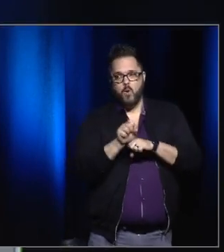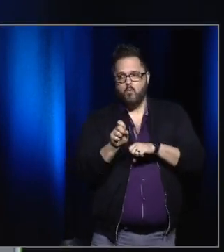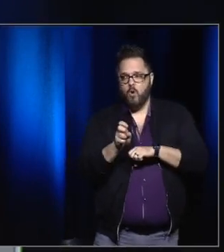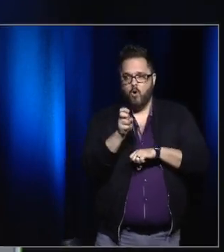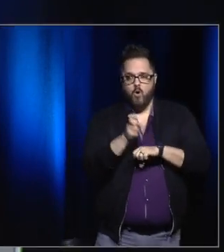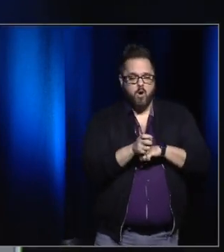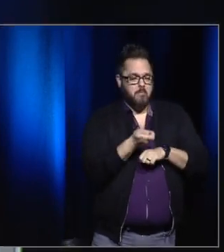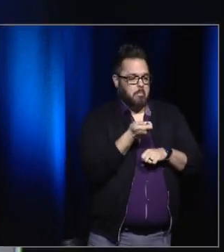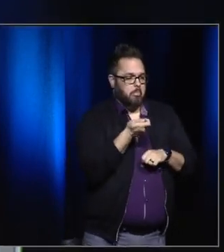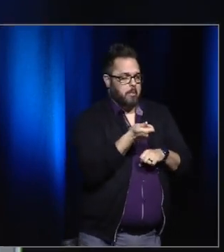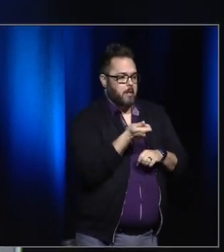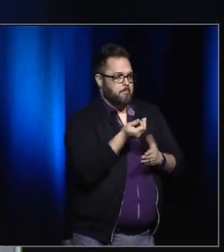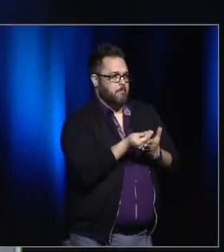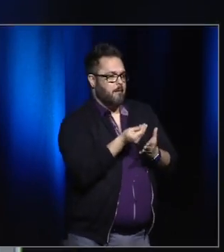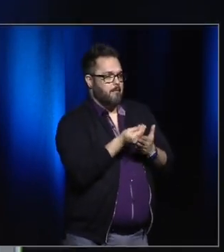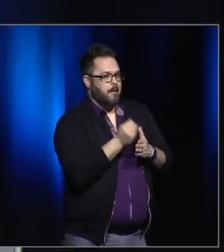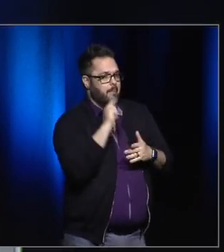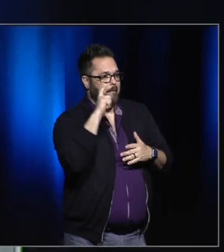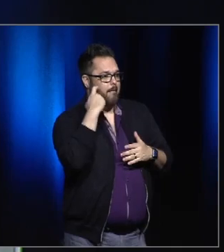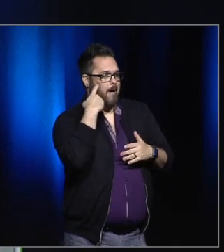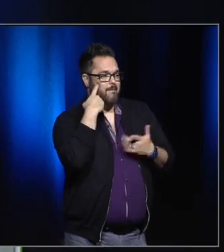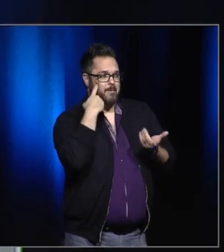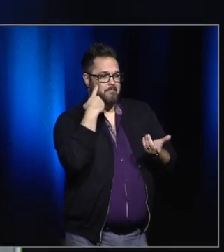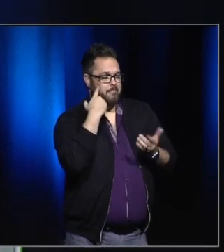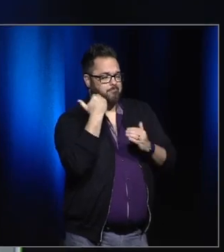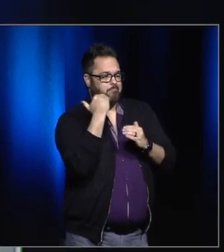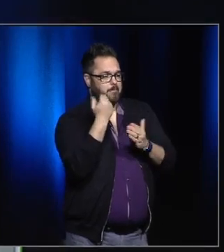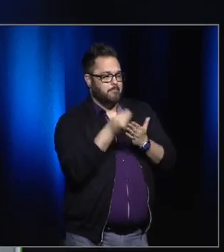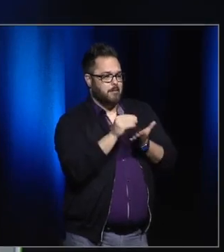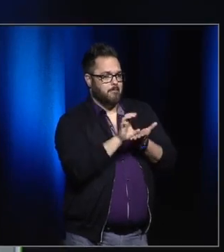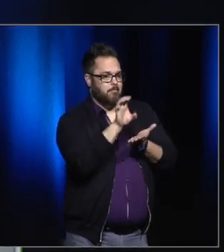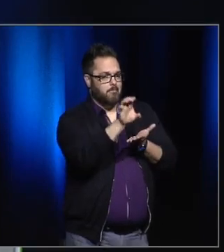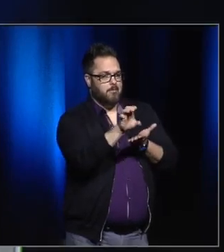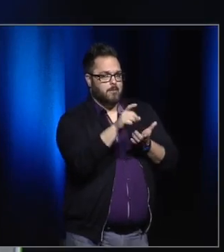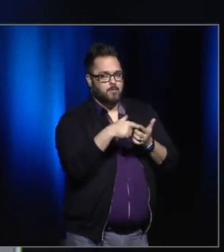little money, and the government will only put so much into it.